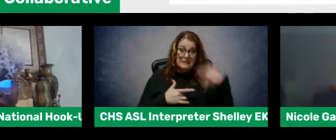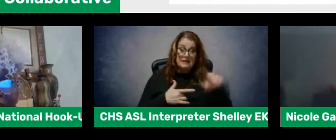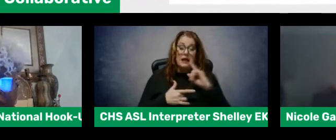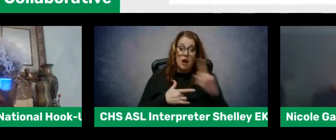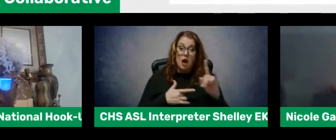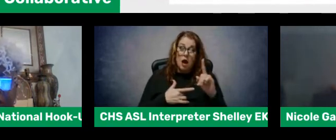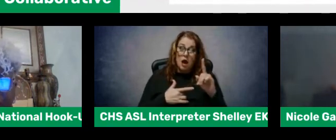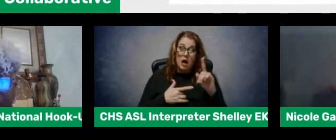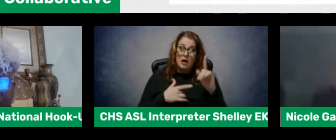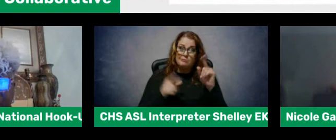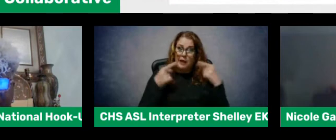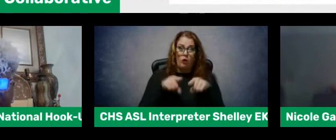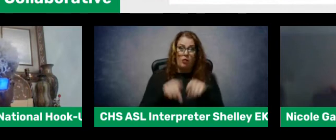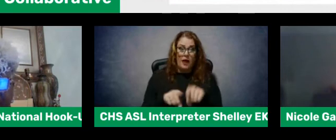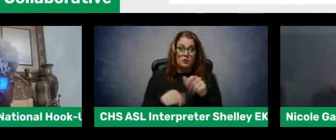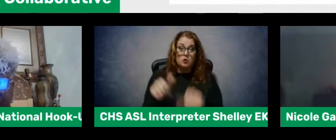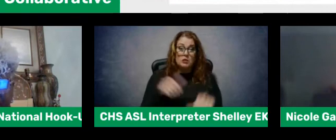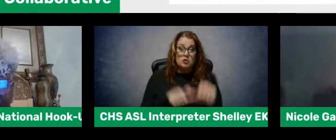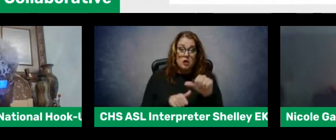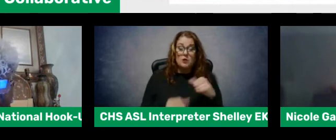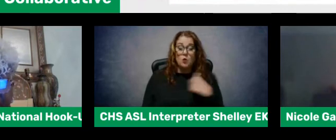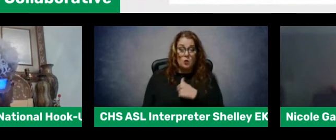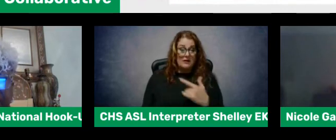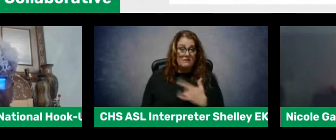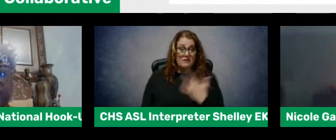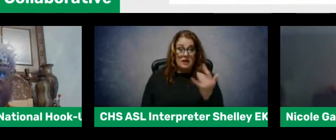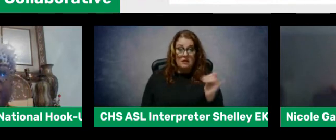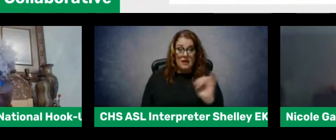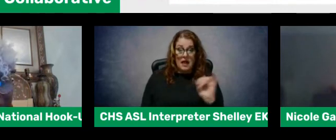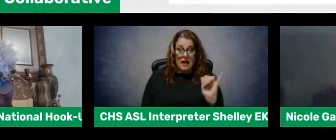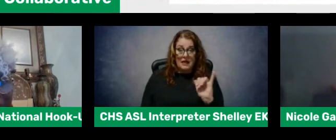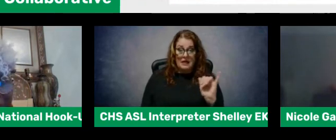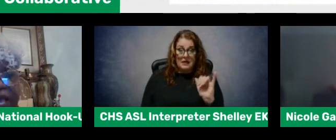to one another. So we feel like